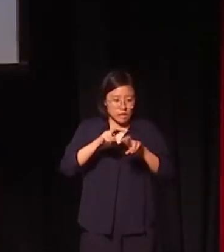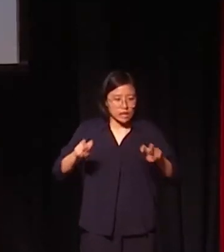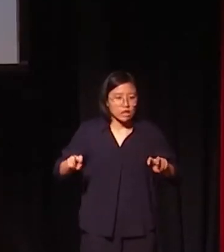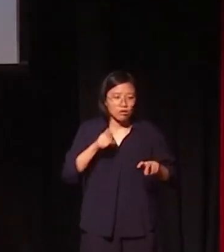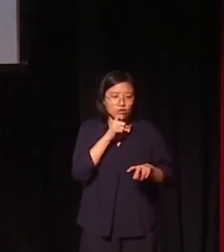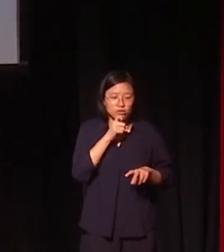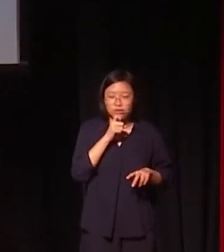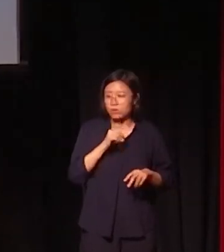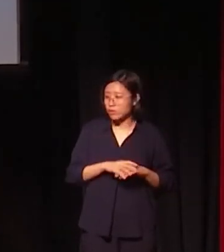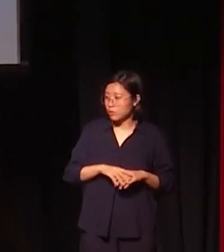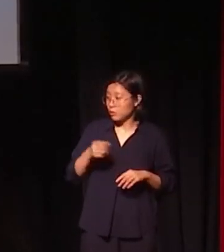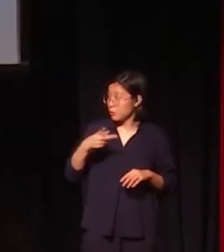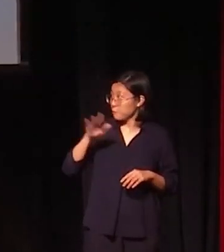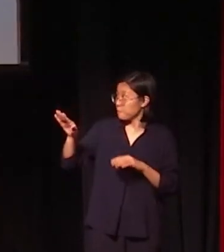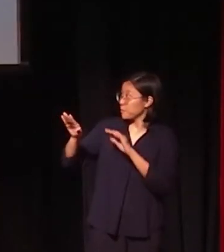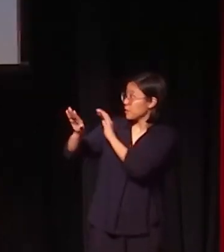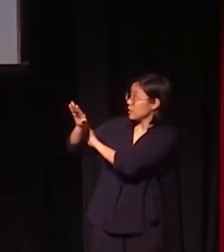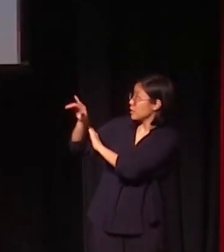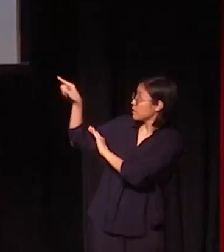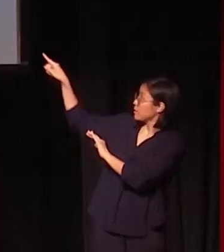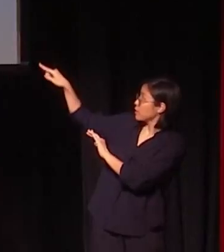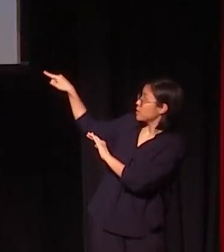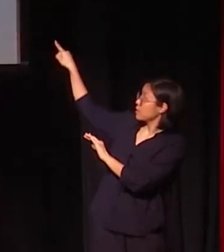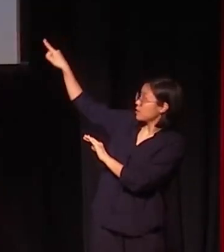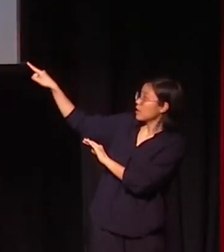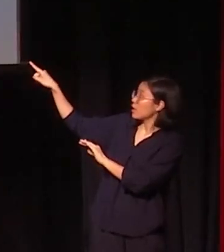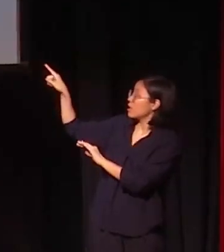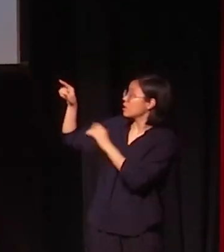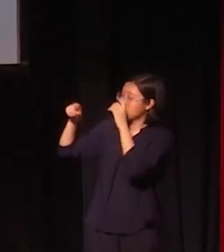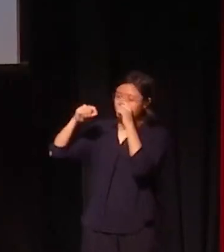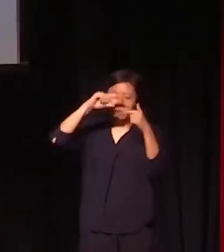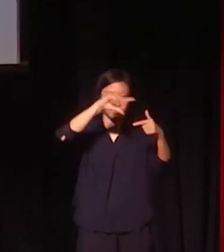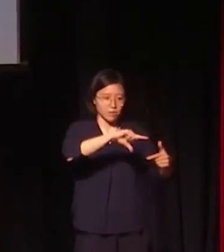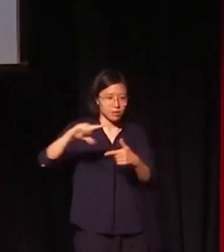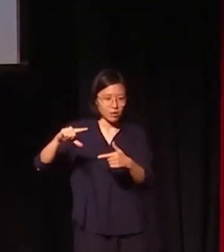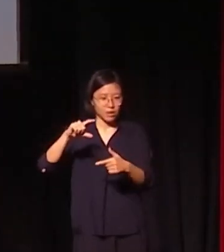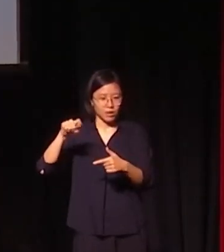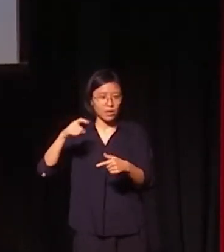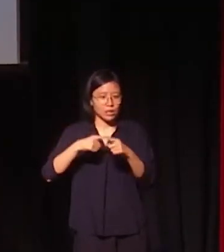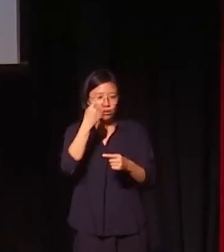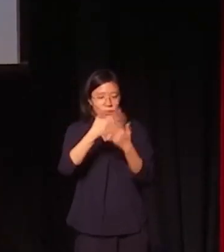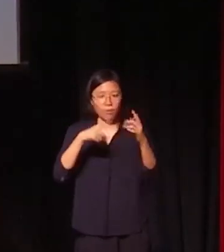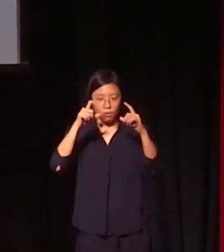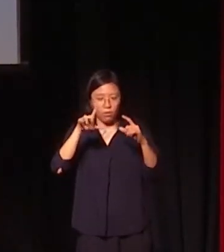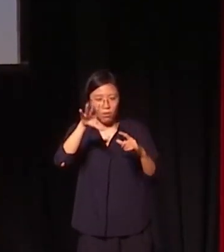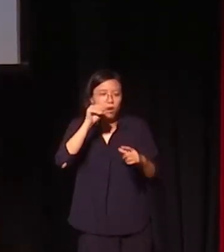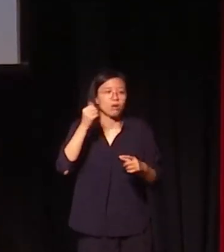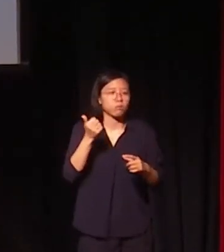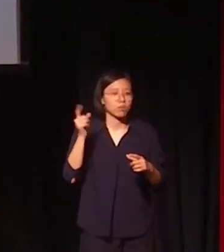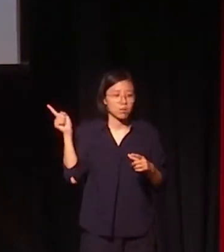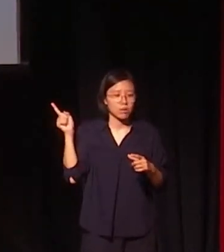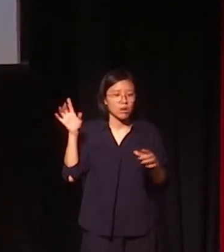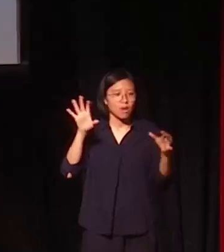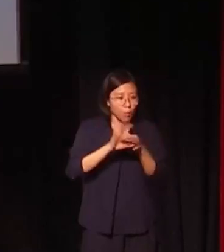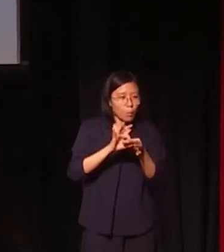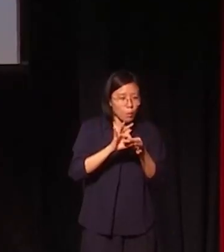that's on your right-hand side is actually a publicly available photo of a trial